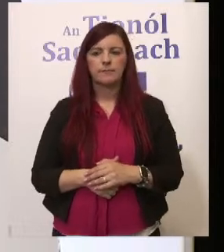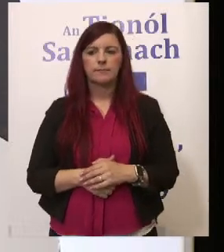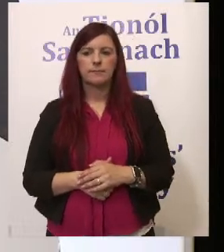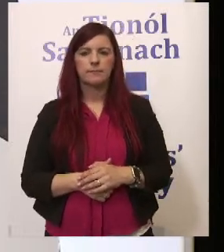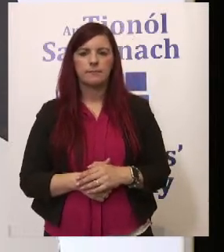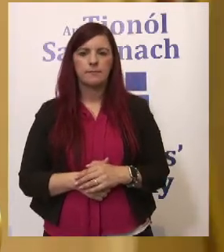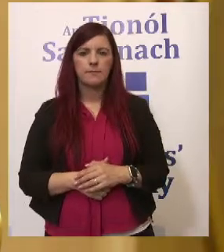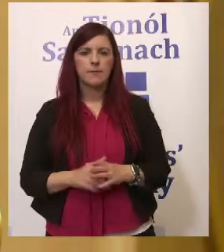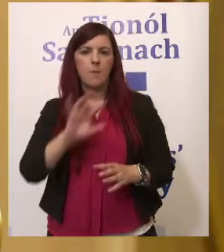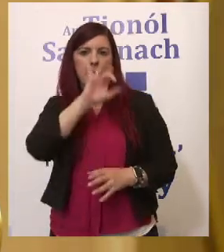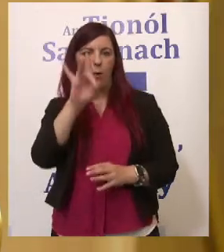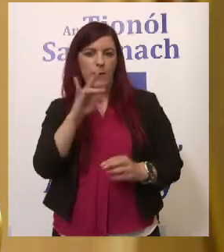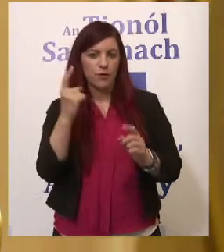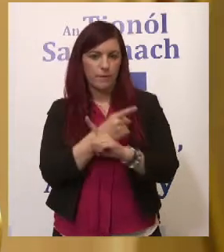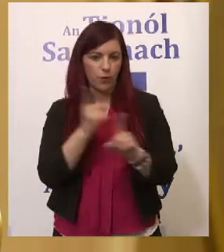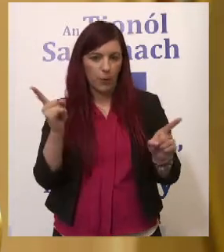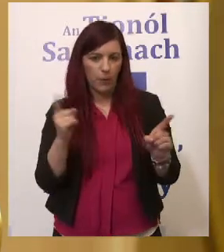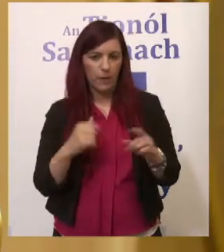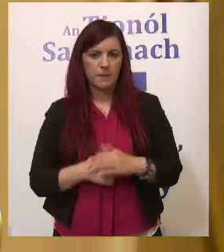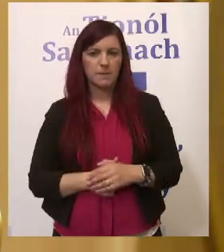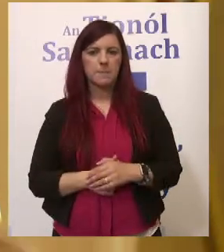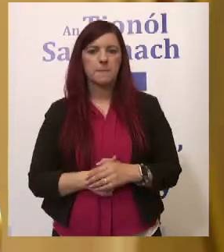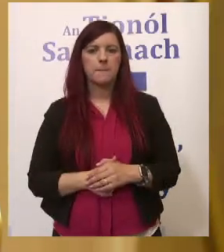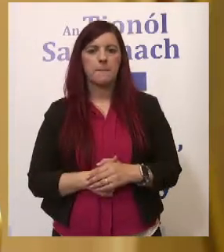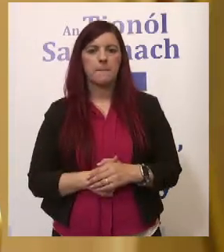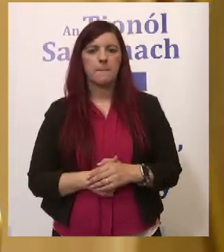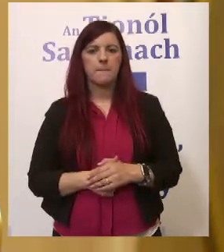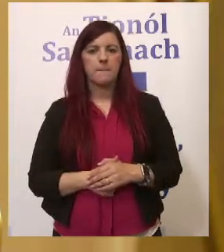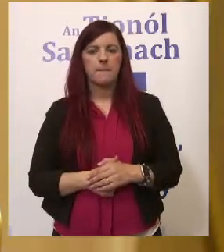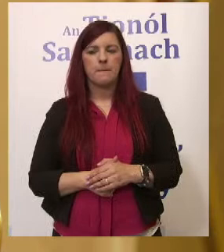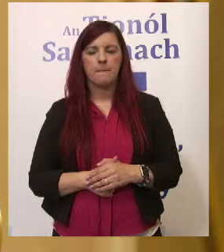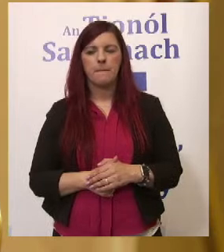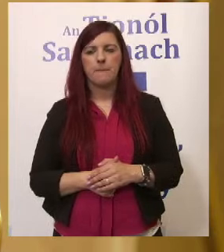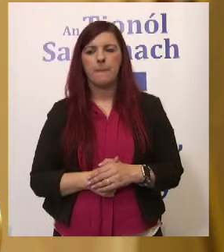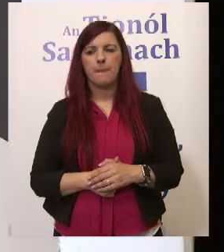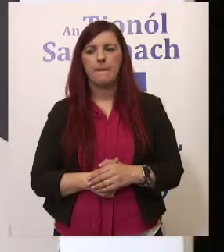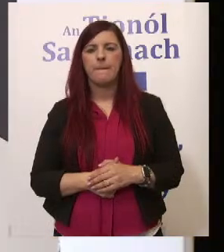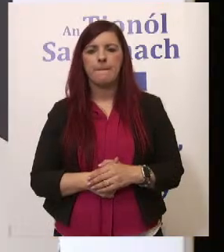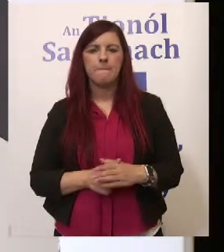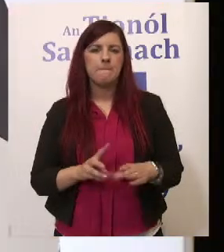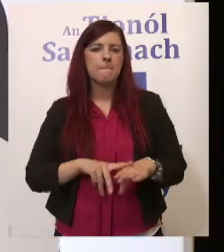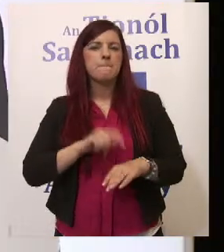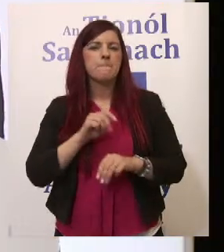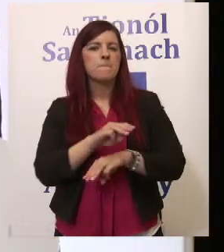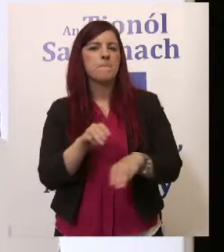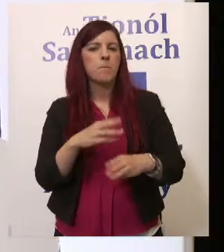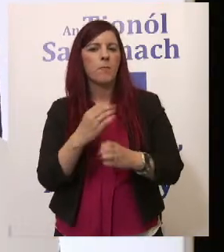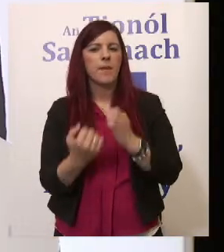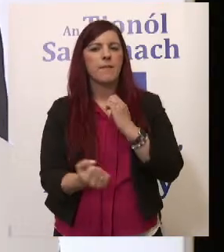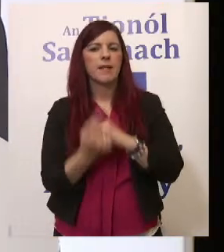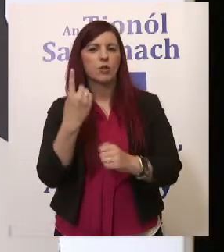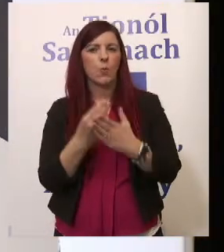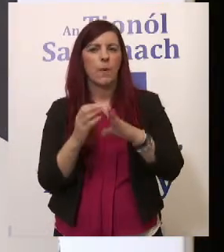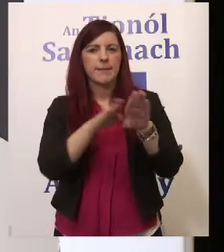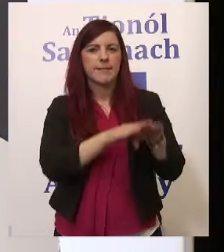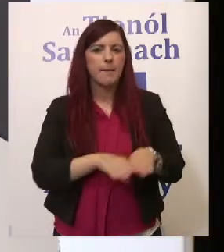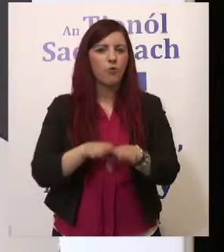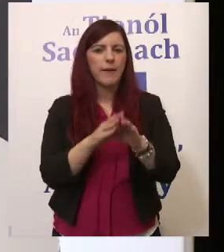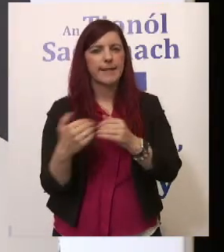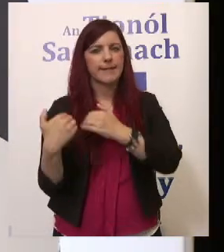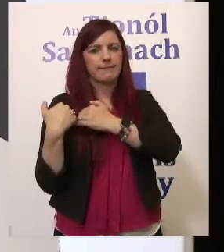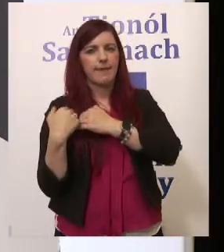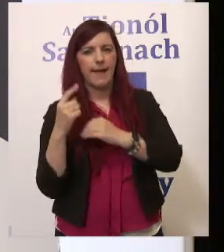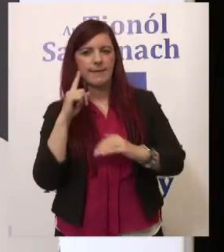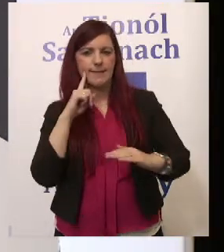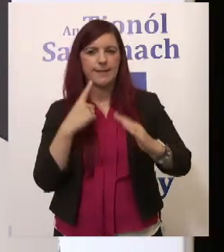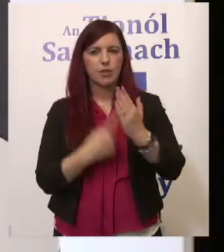So my questions for you. Most people in our network seem to think that there's an issue with democratic accountability and